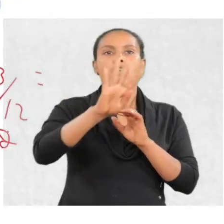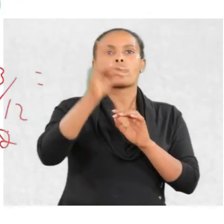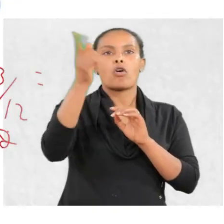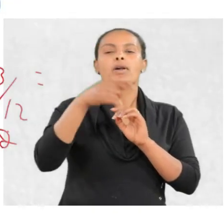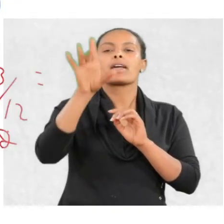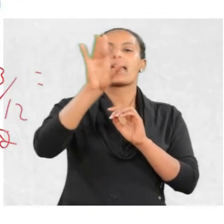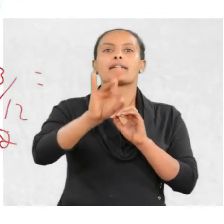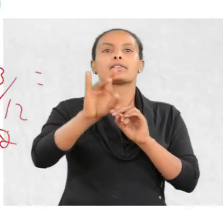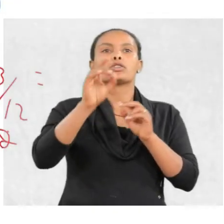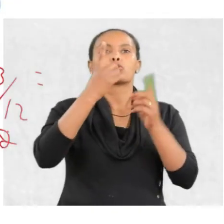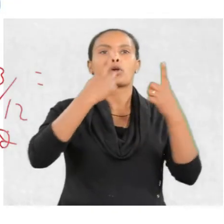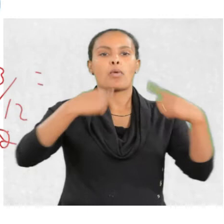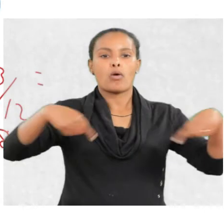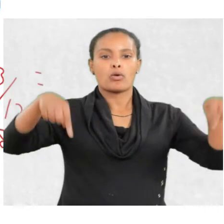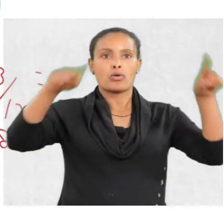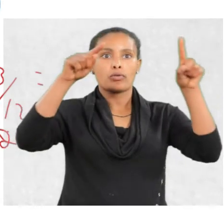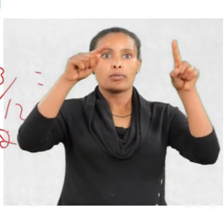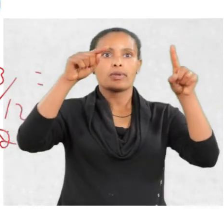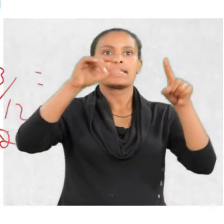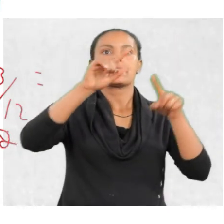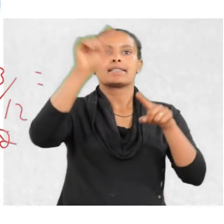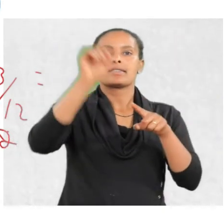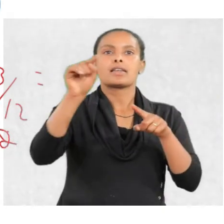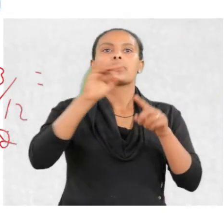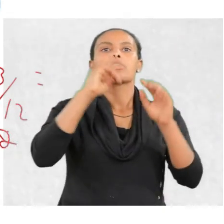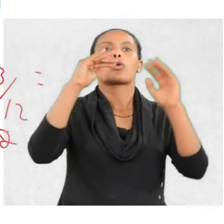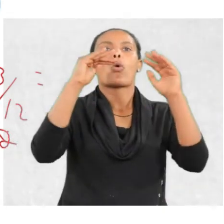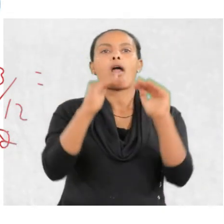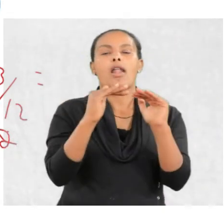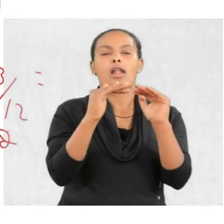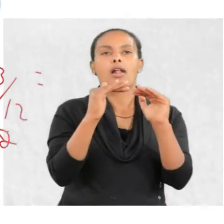to the power Z equal